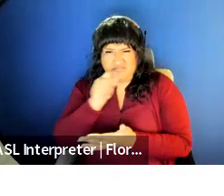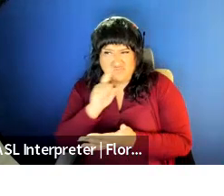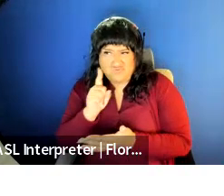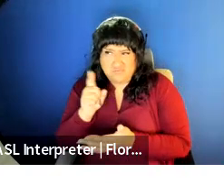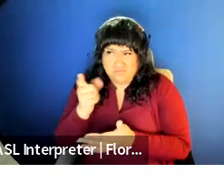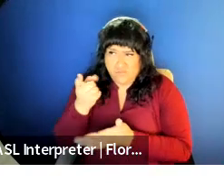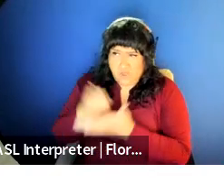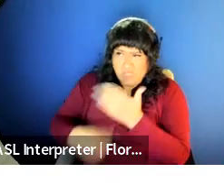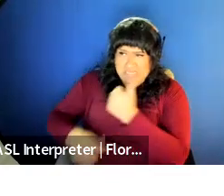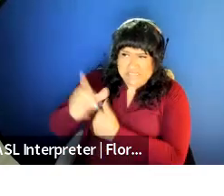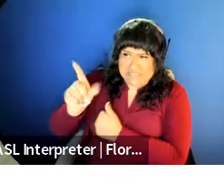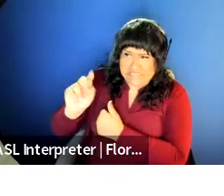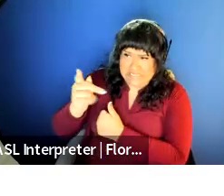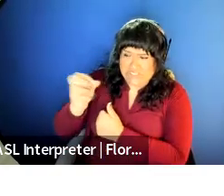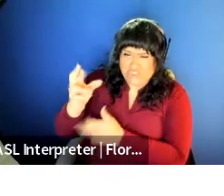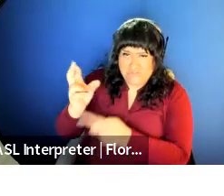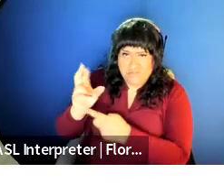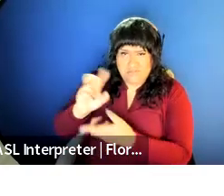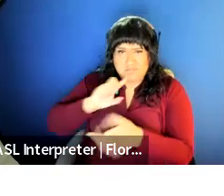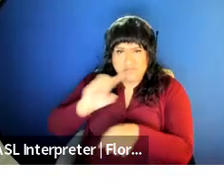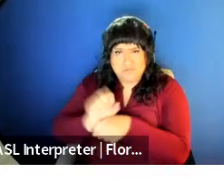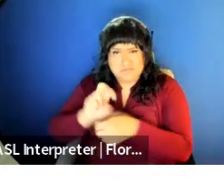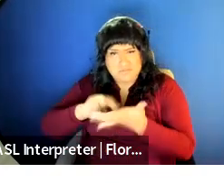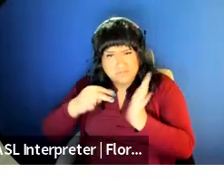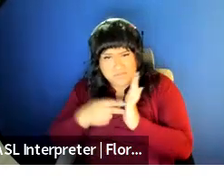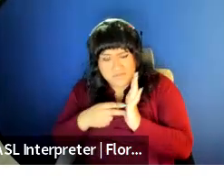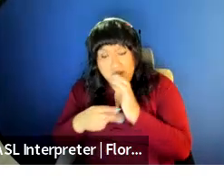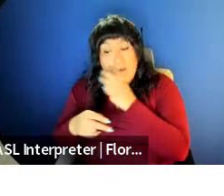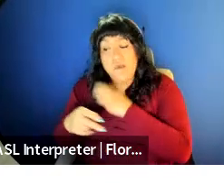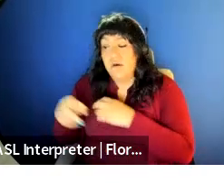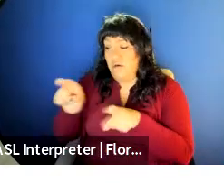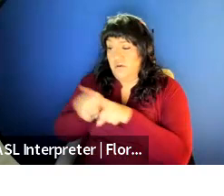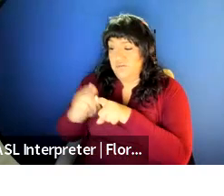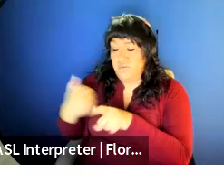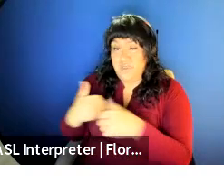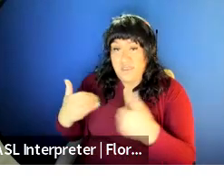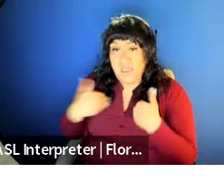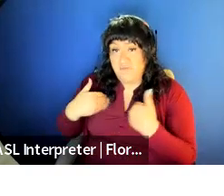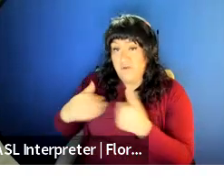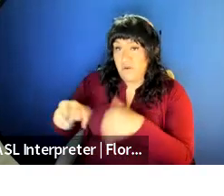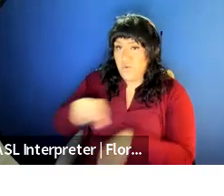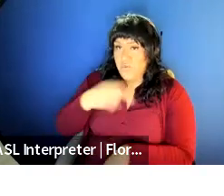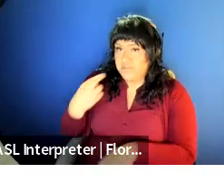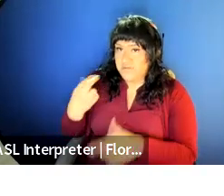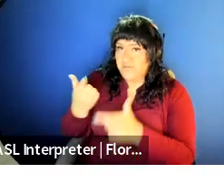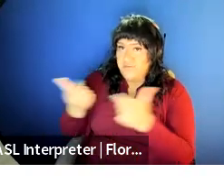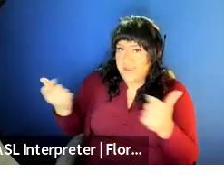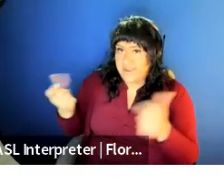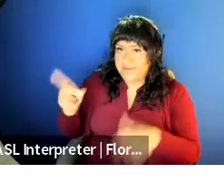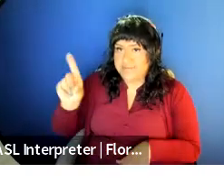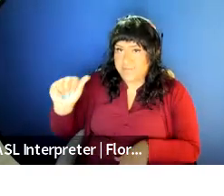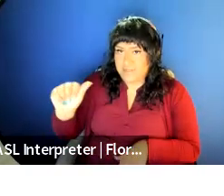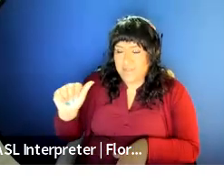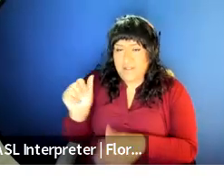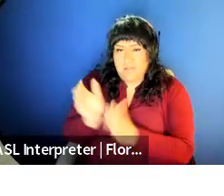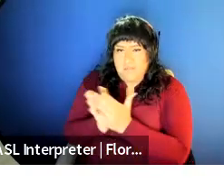of danger anyway, not actual danger. And then also we now have risk of grave disability is on the books